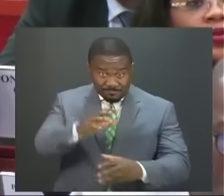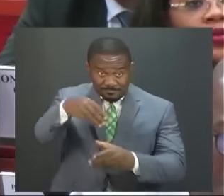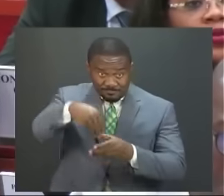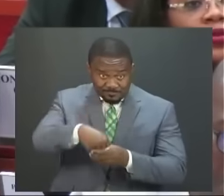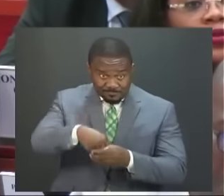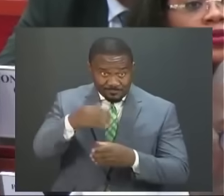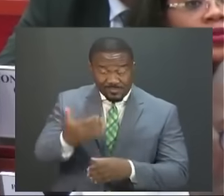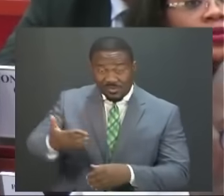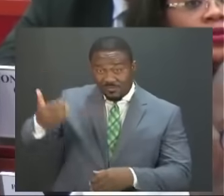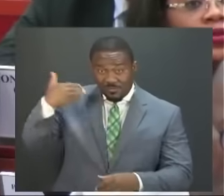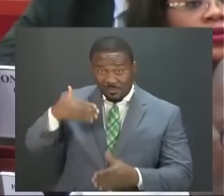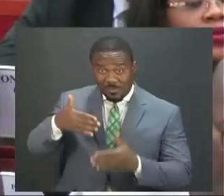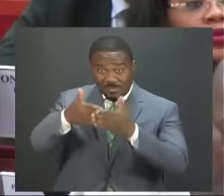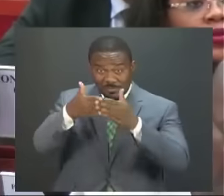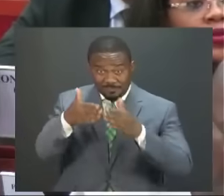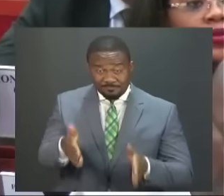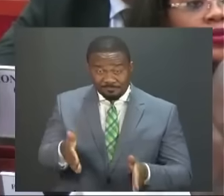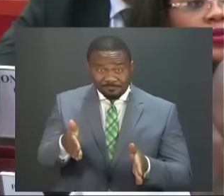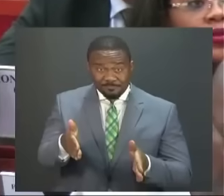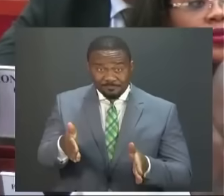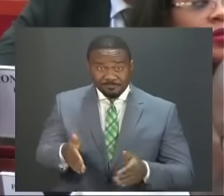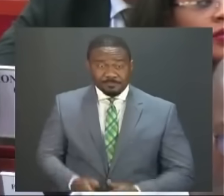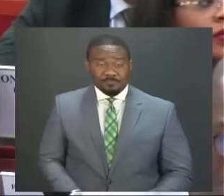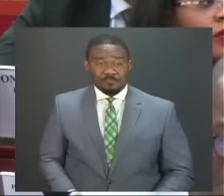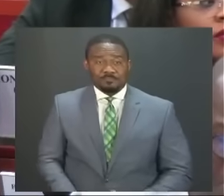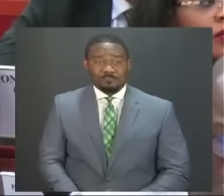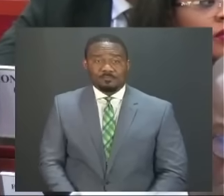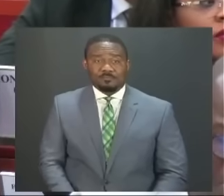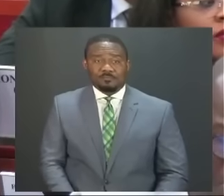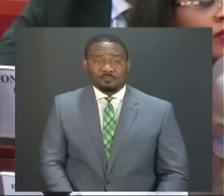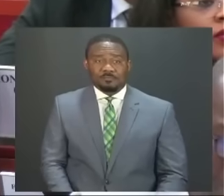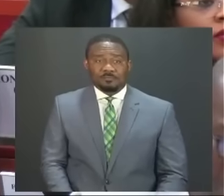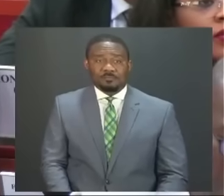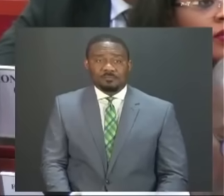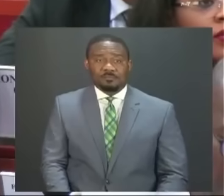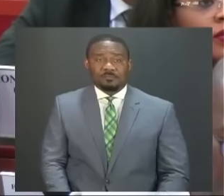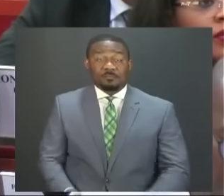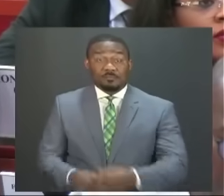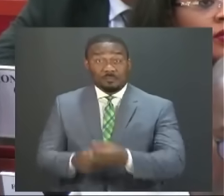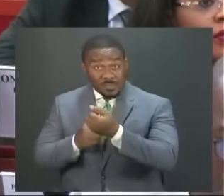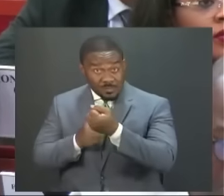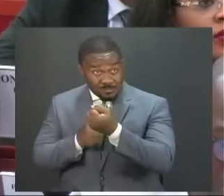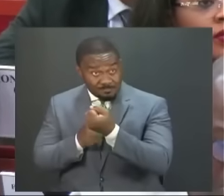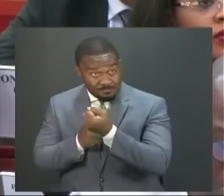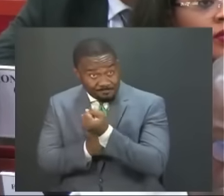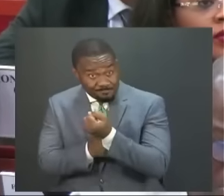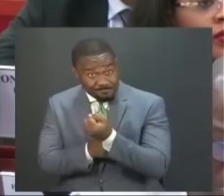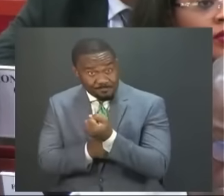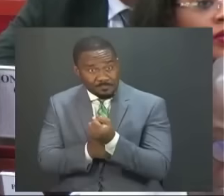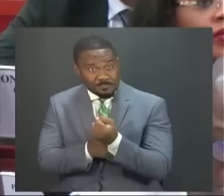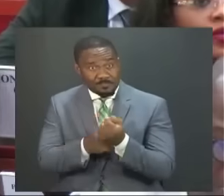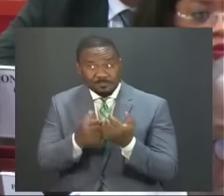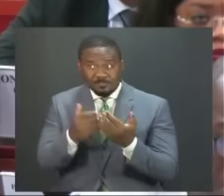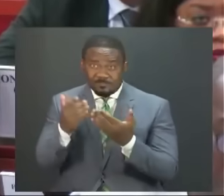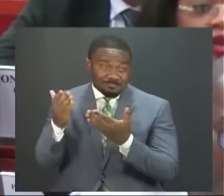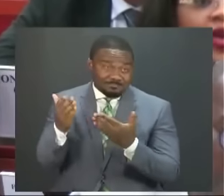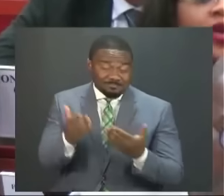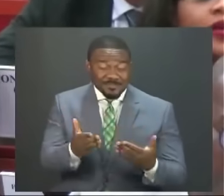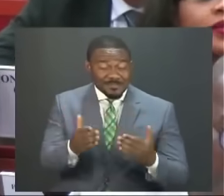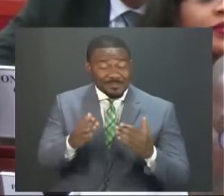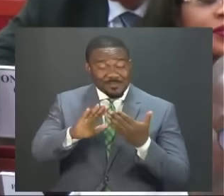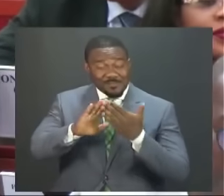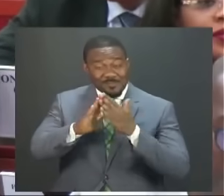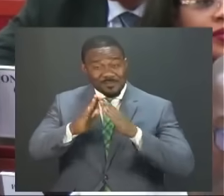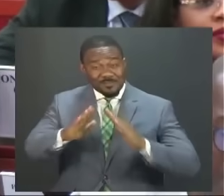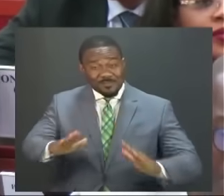former leaders, Mr. Speaker, to support you to bring order in the House.